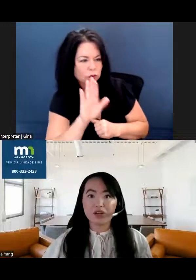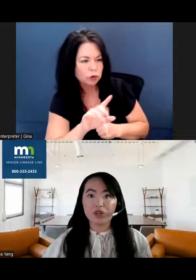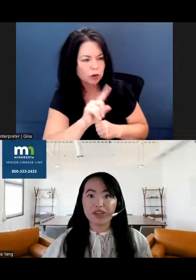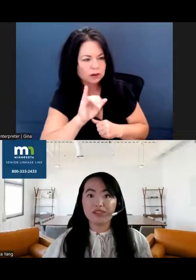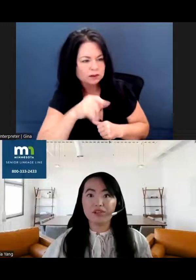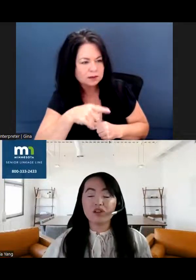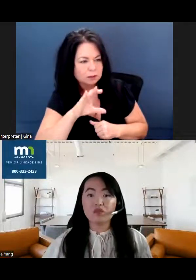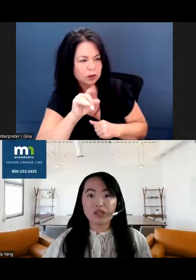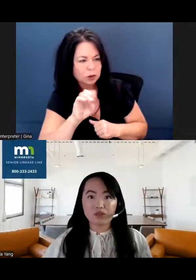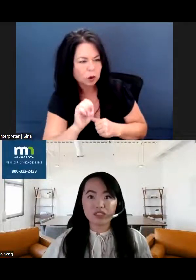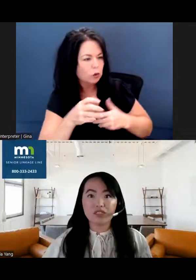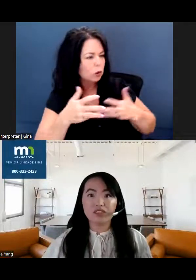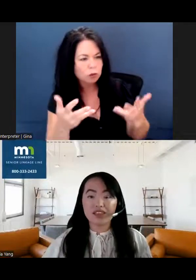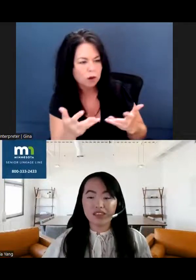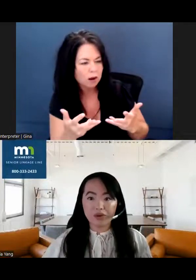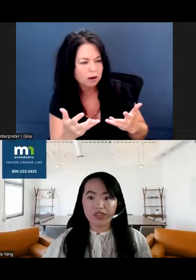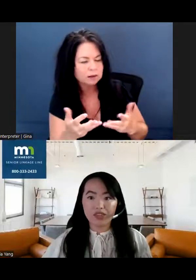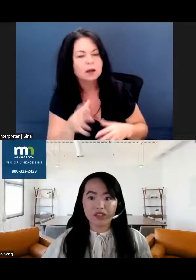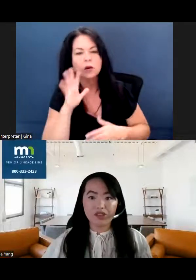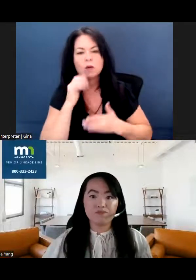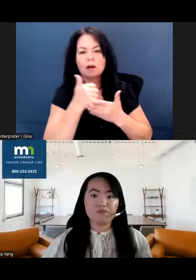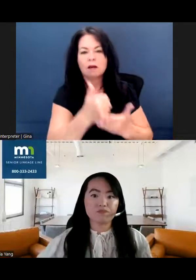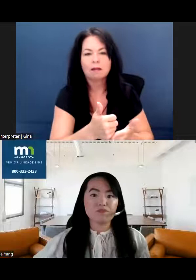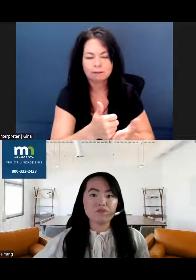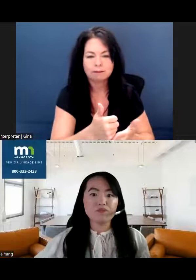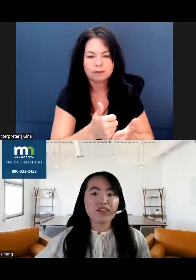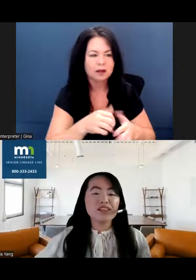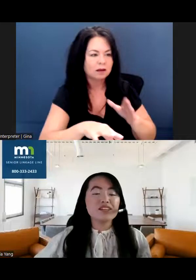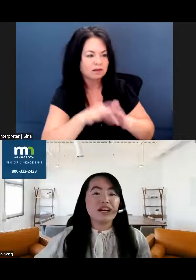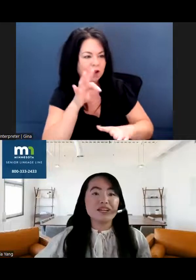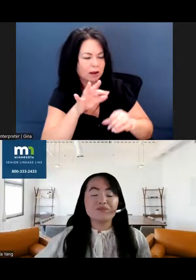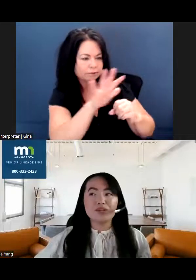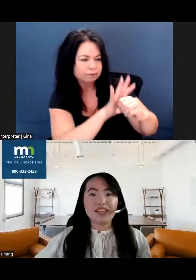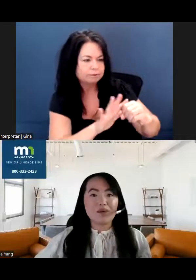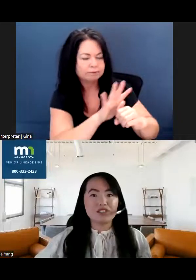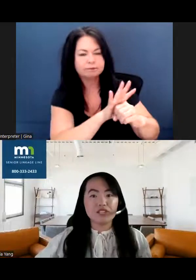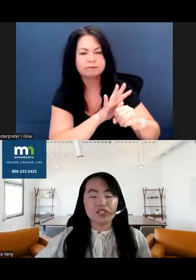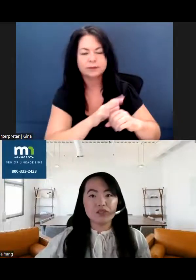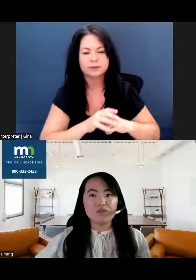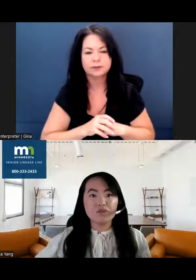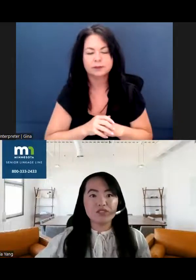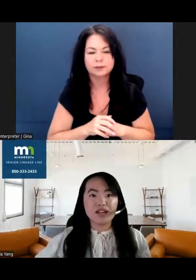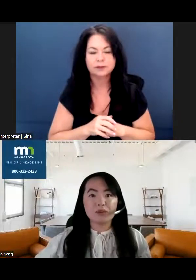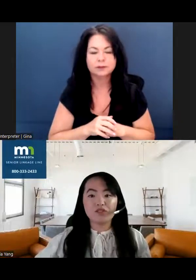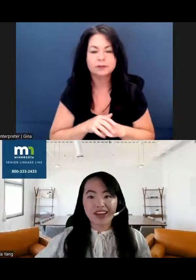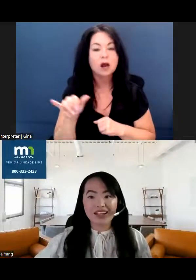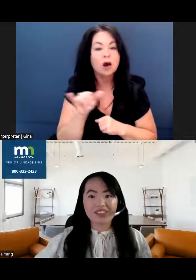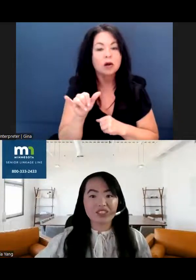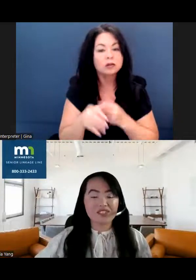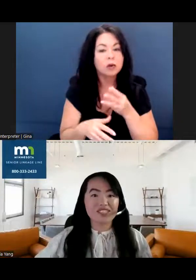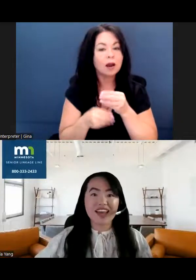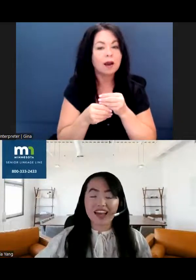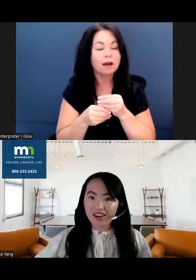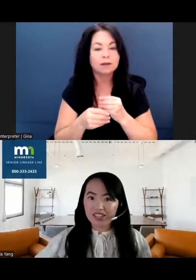help better locate the resources in the area that you live in. One thing I want to share too, we do not provide